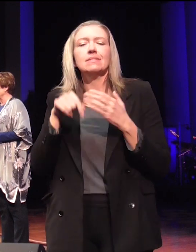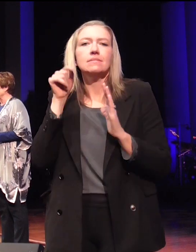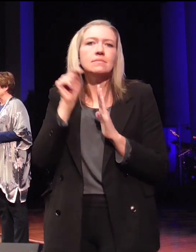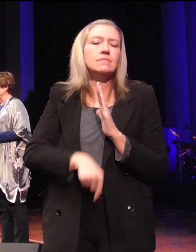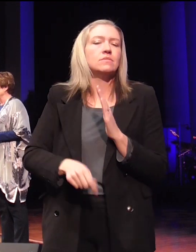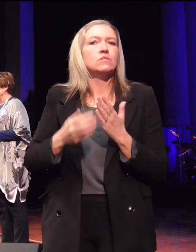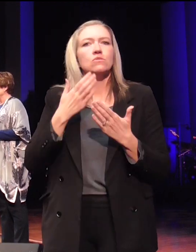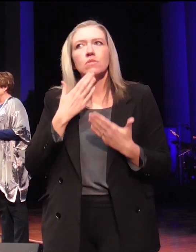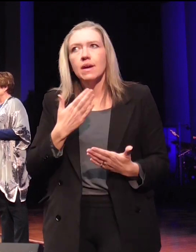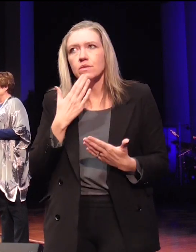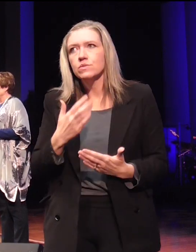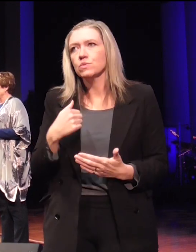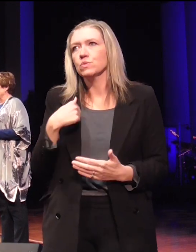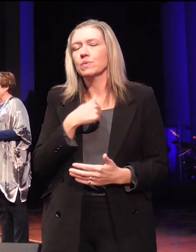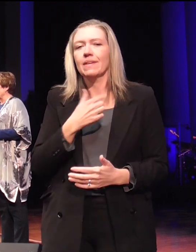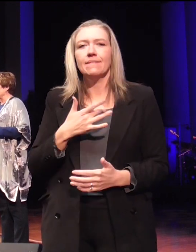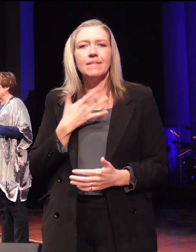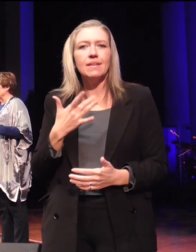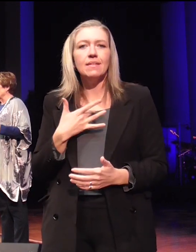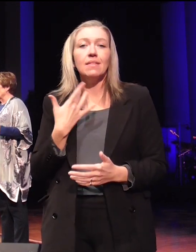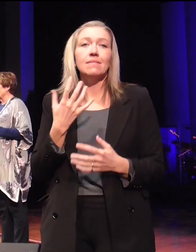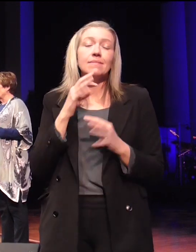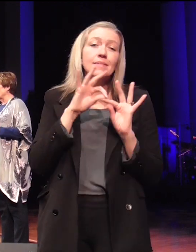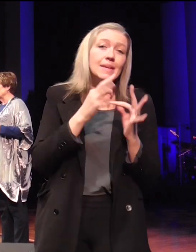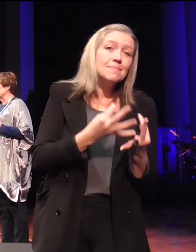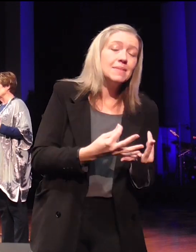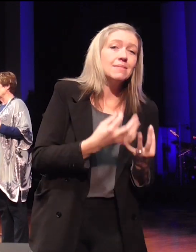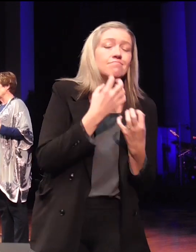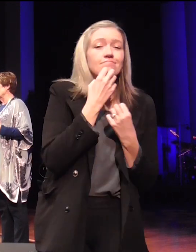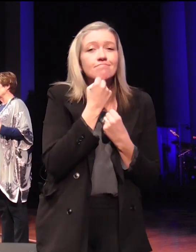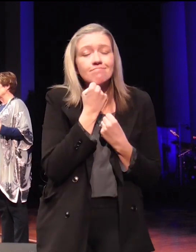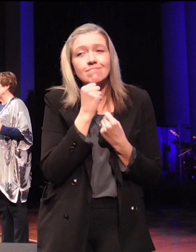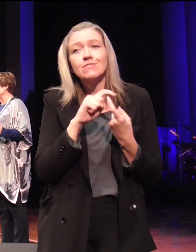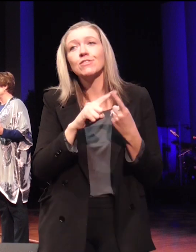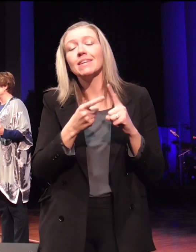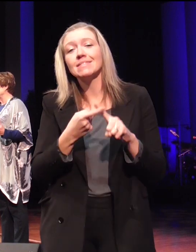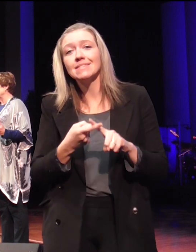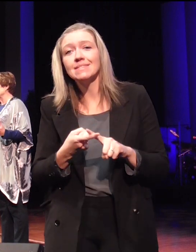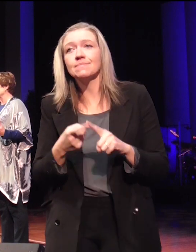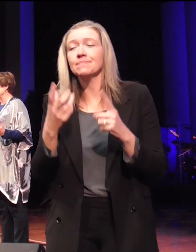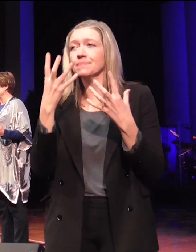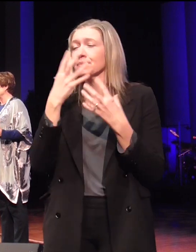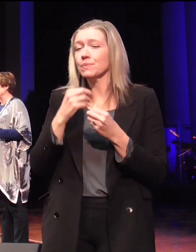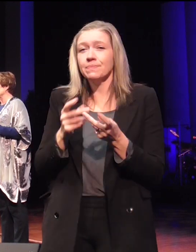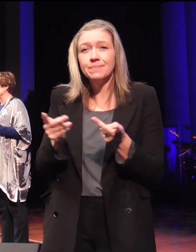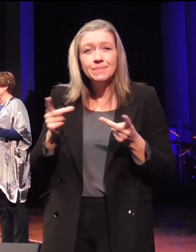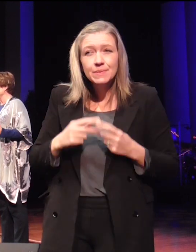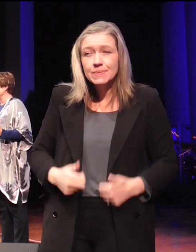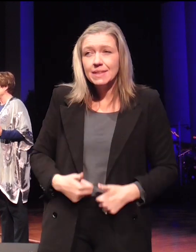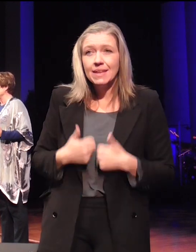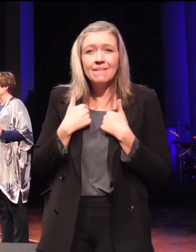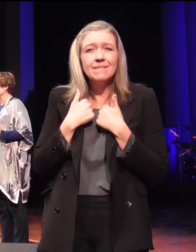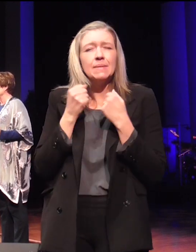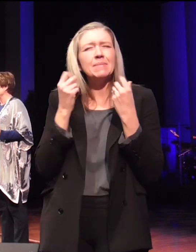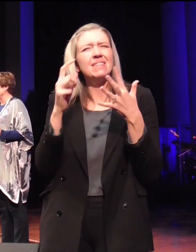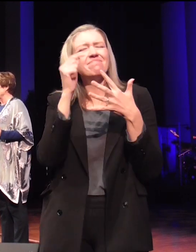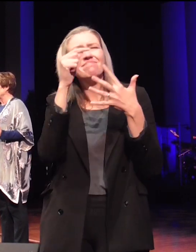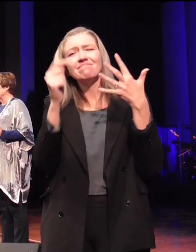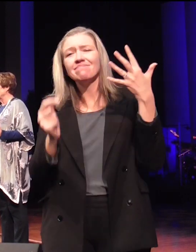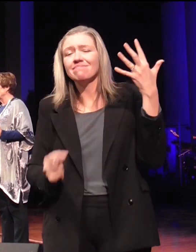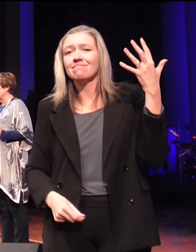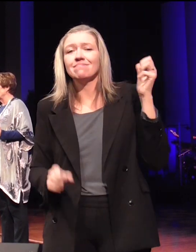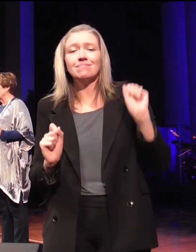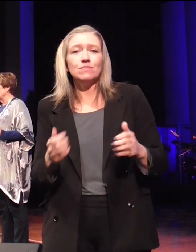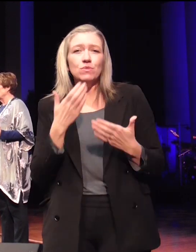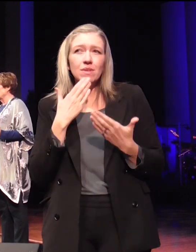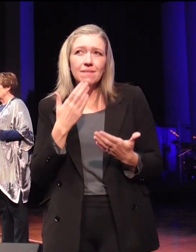we feel for family, for friends, for the beautiful place we live. So many things to be